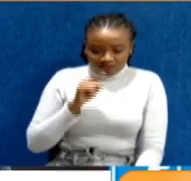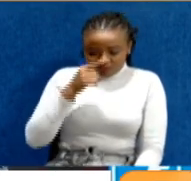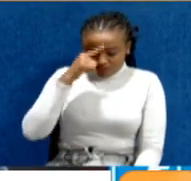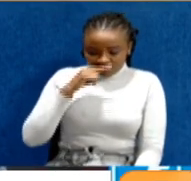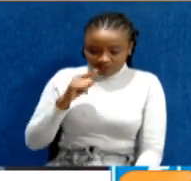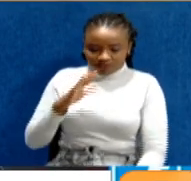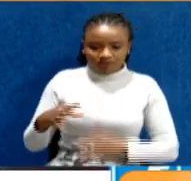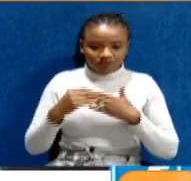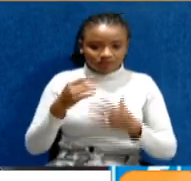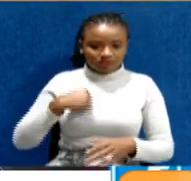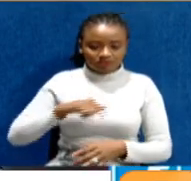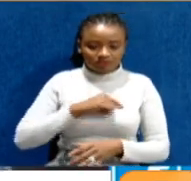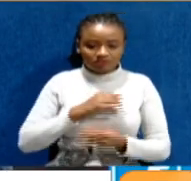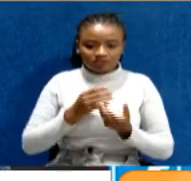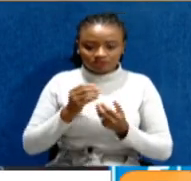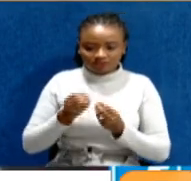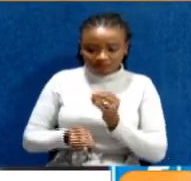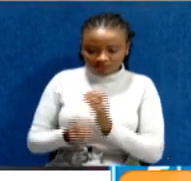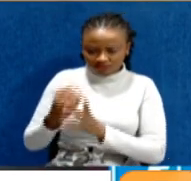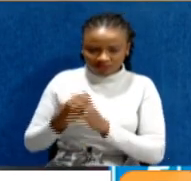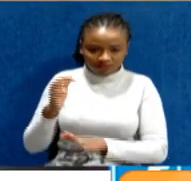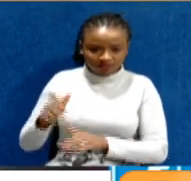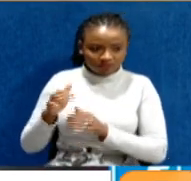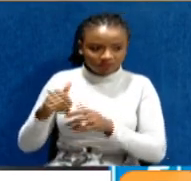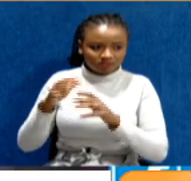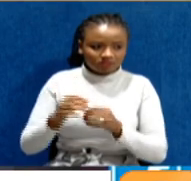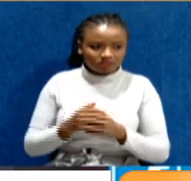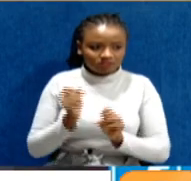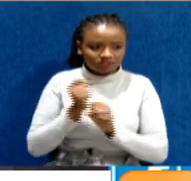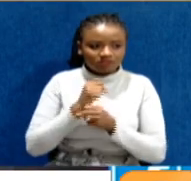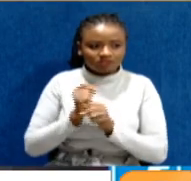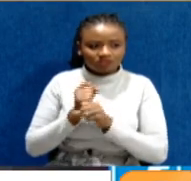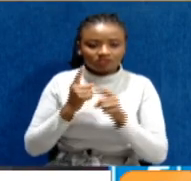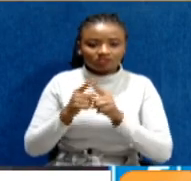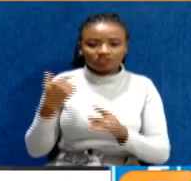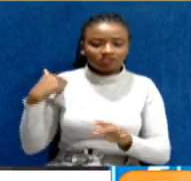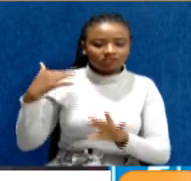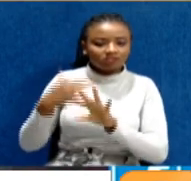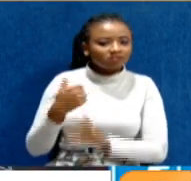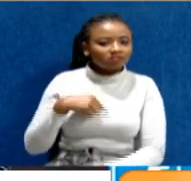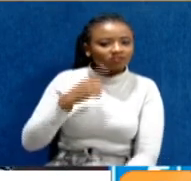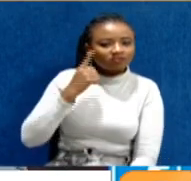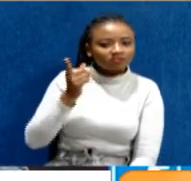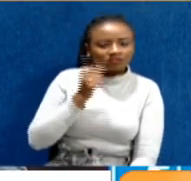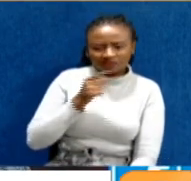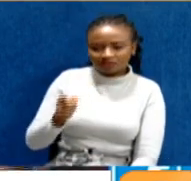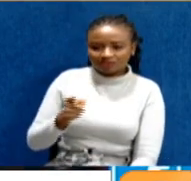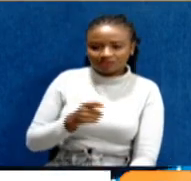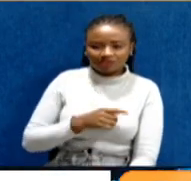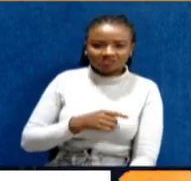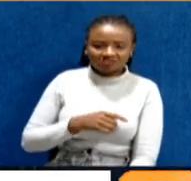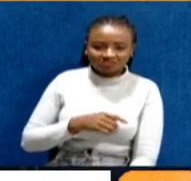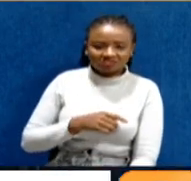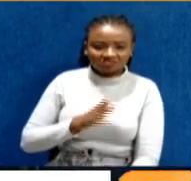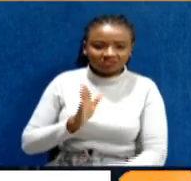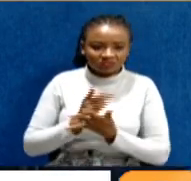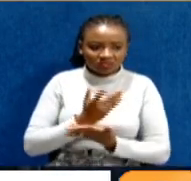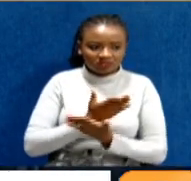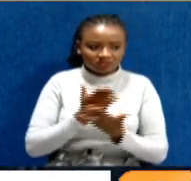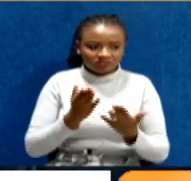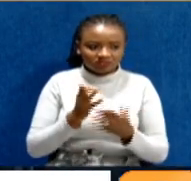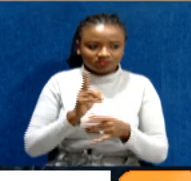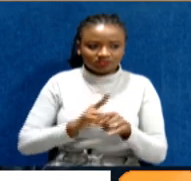our agricultural production. Although of late the trend is that actually they are discouraging some of the